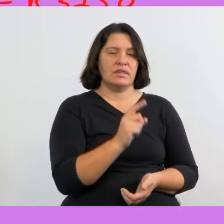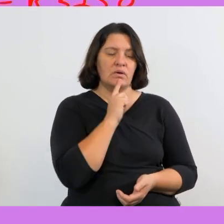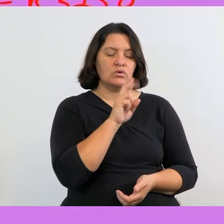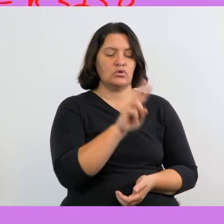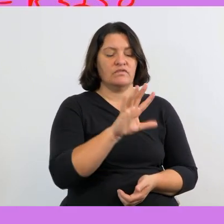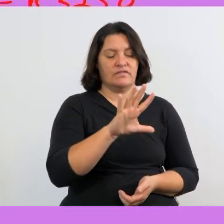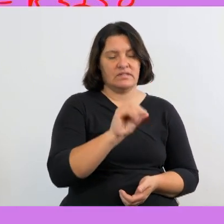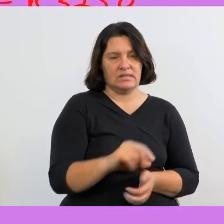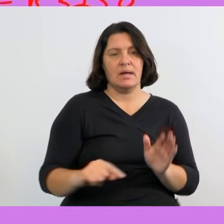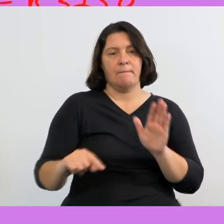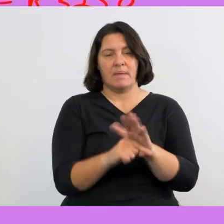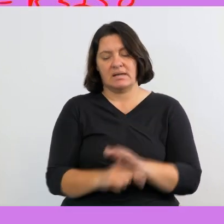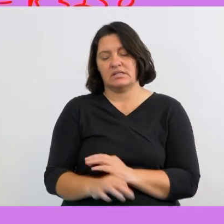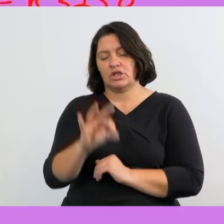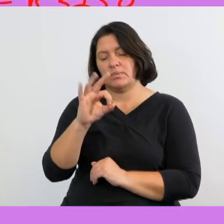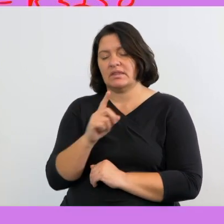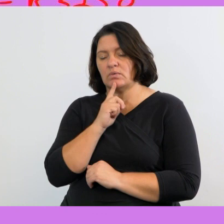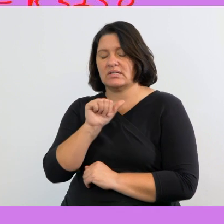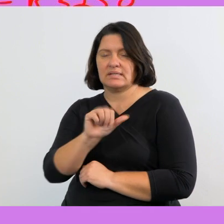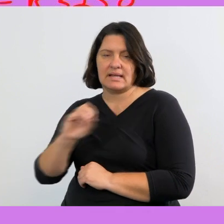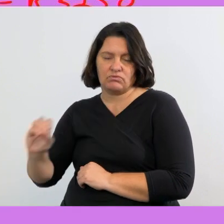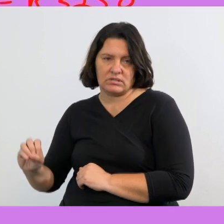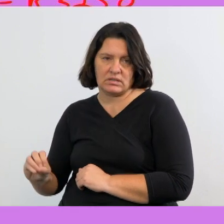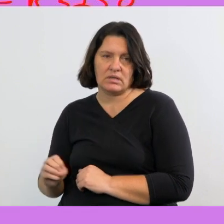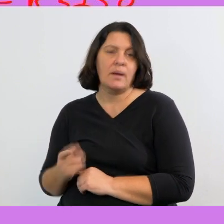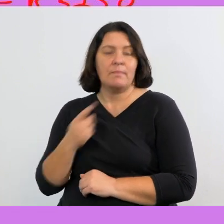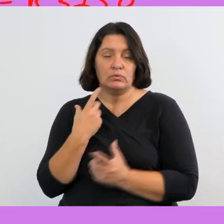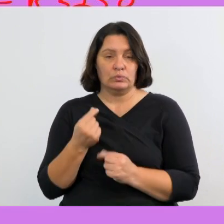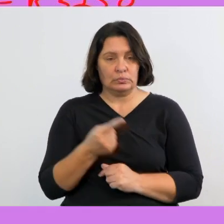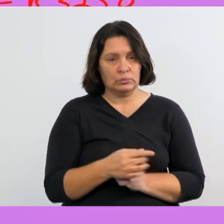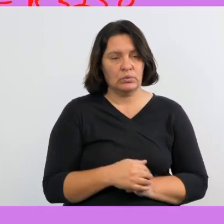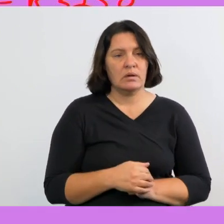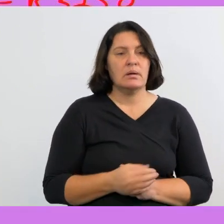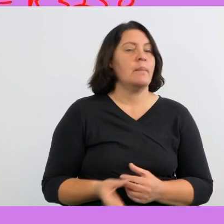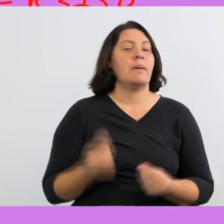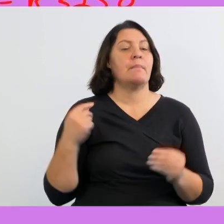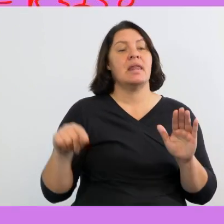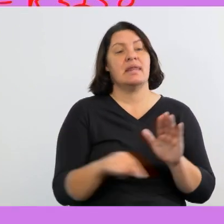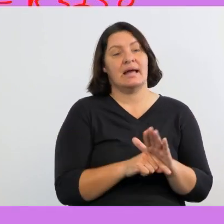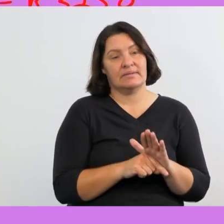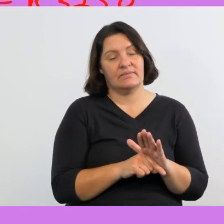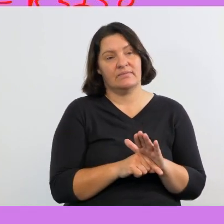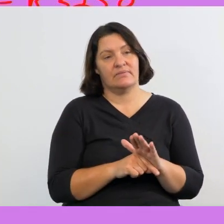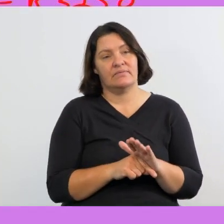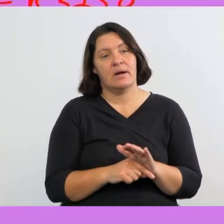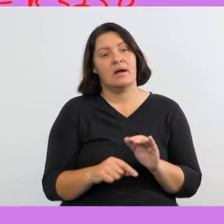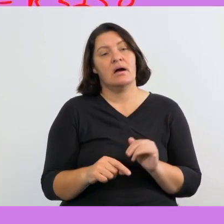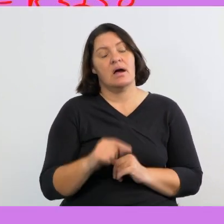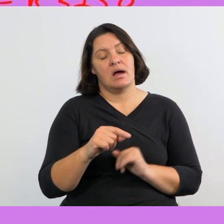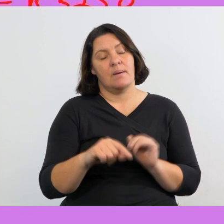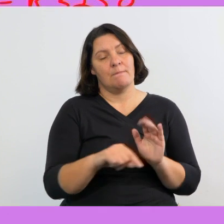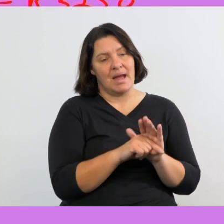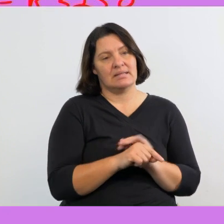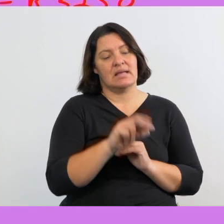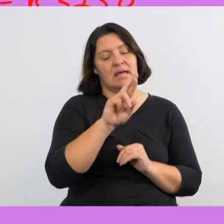3,250 minus 3,600. So if I do that, I'll get a negative value here. I'll get minus 350